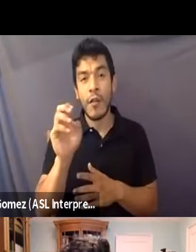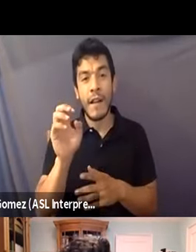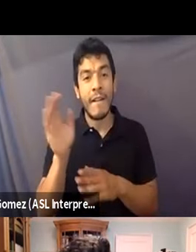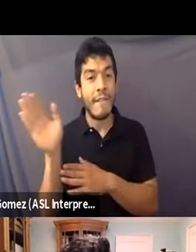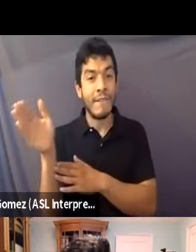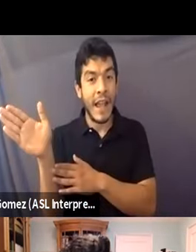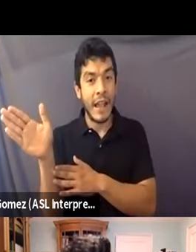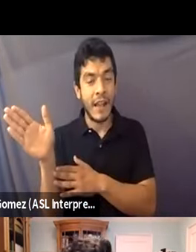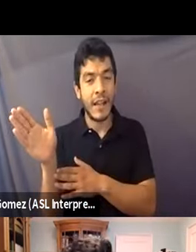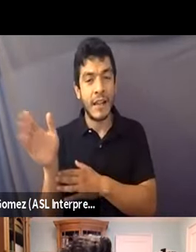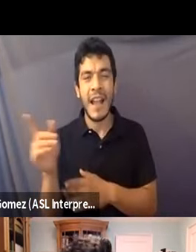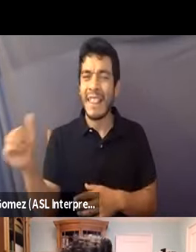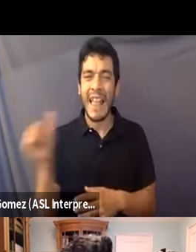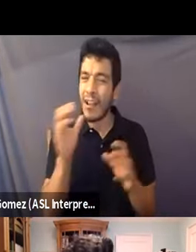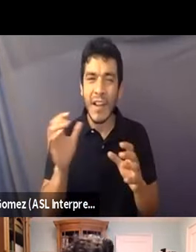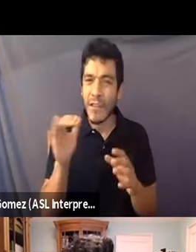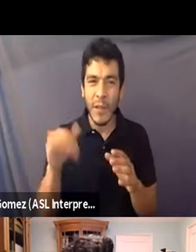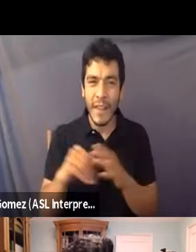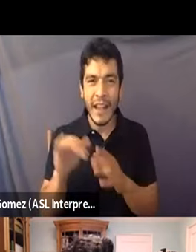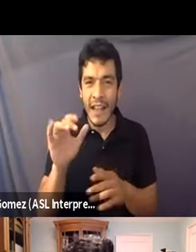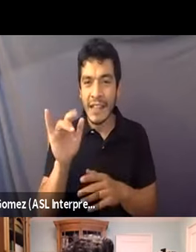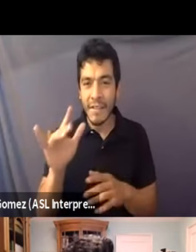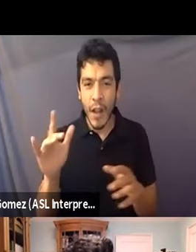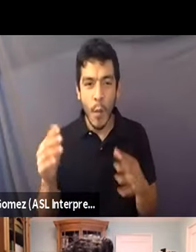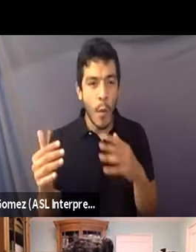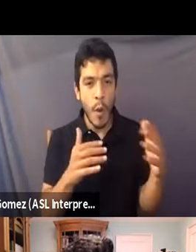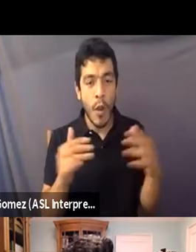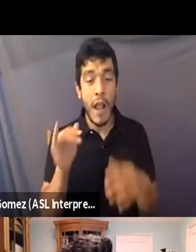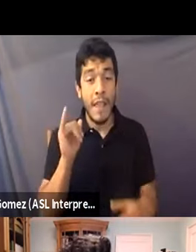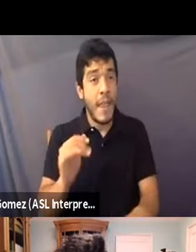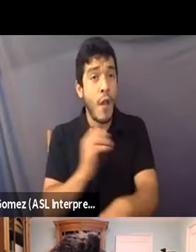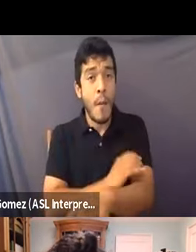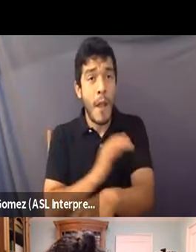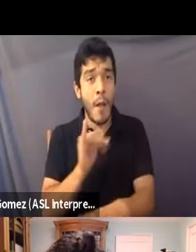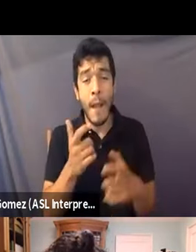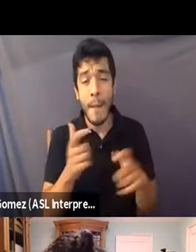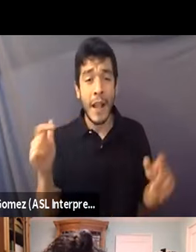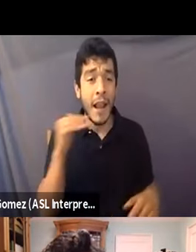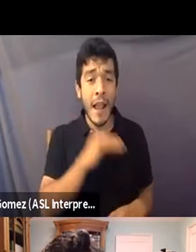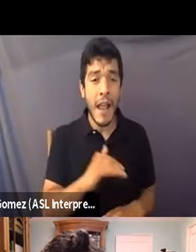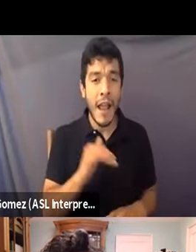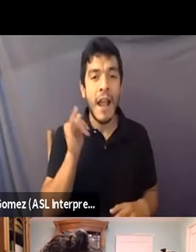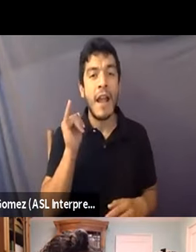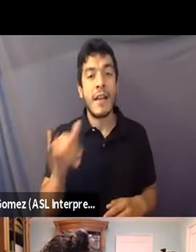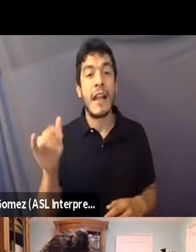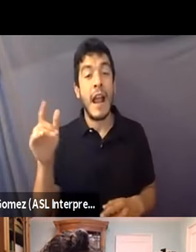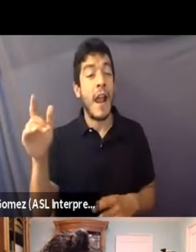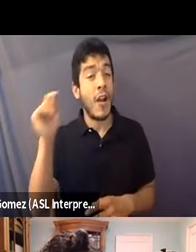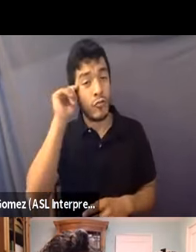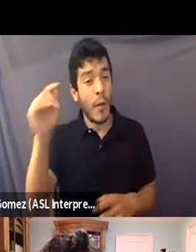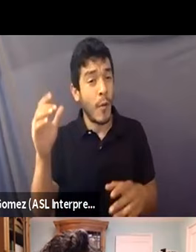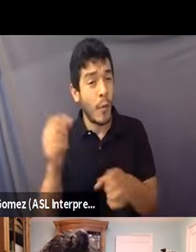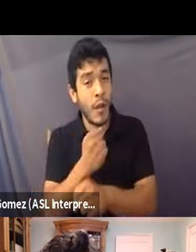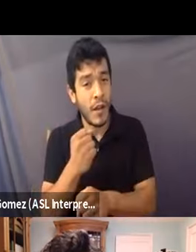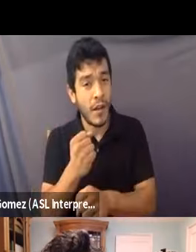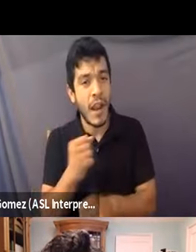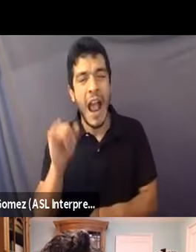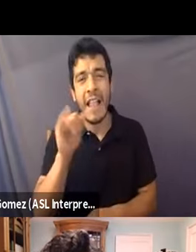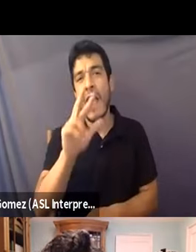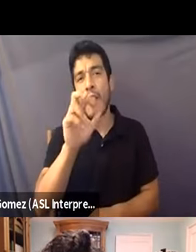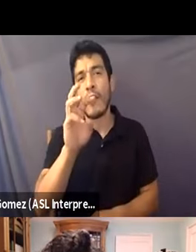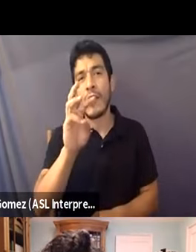accomplish during the civil war. That that was also powered by the big lie that there was widespread voter fraud and that Trump won. And it's these 361